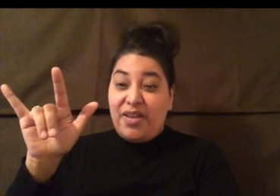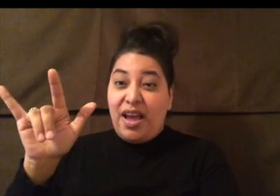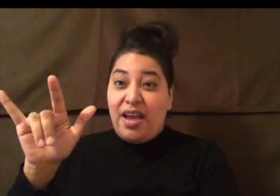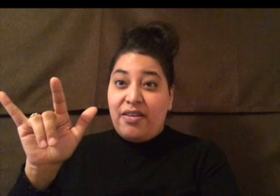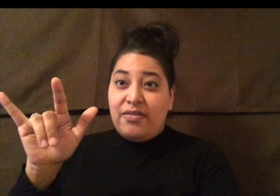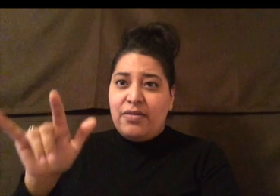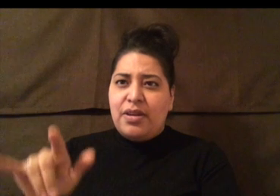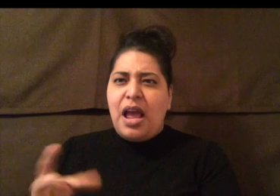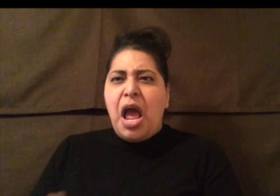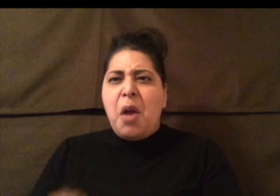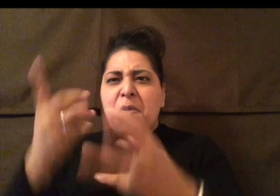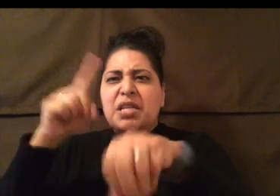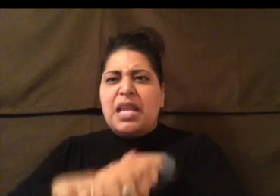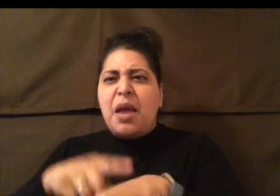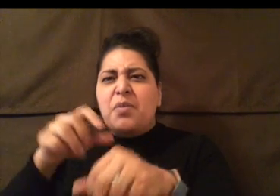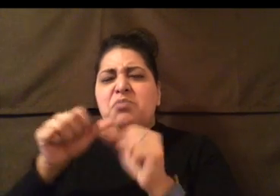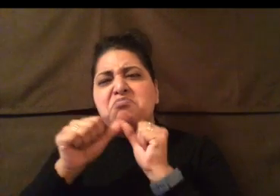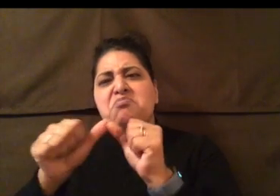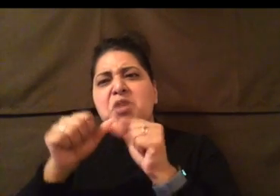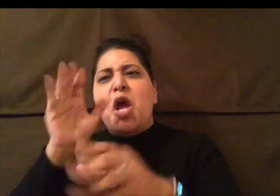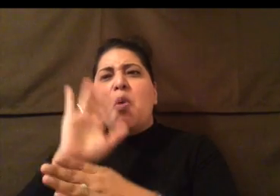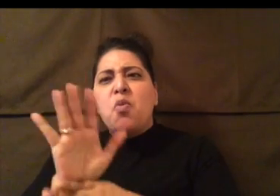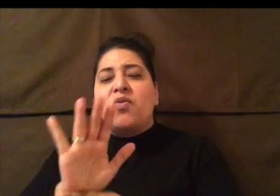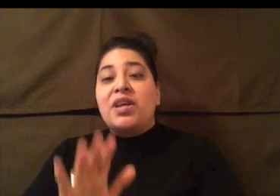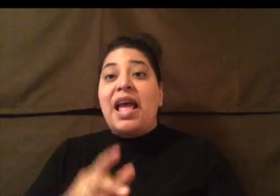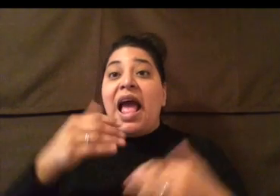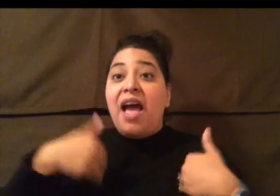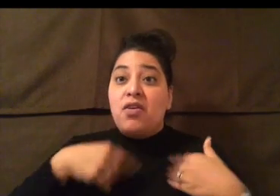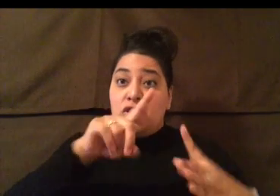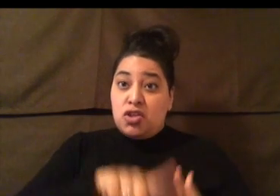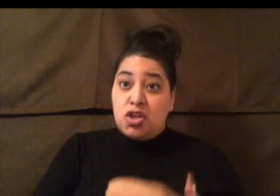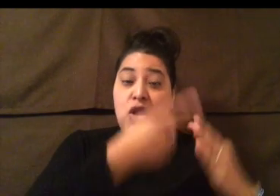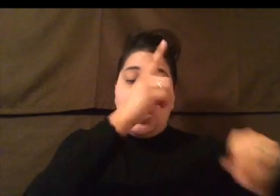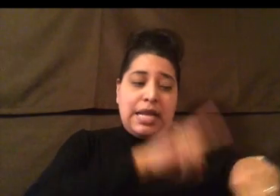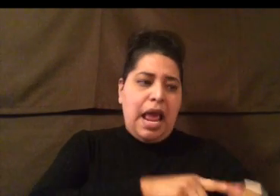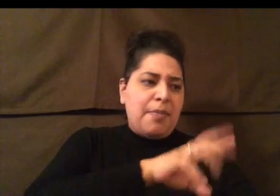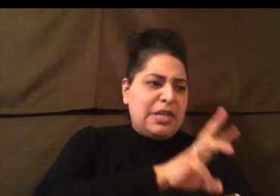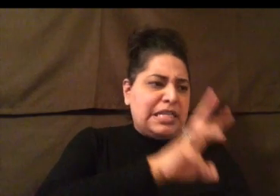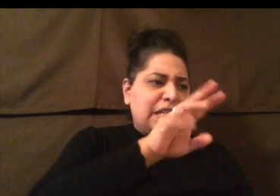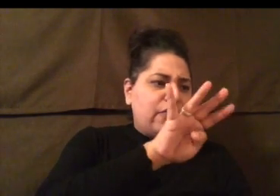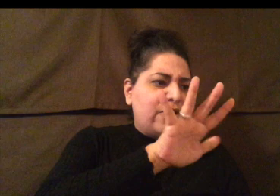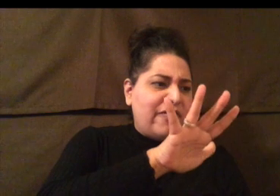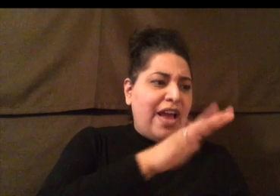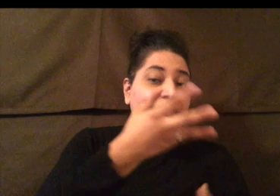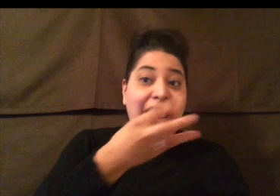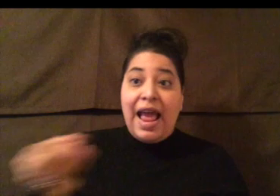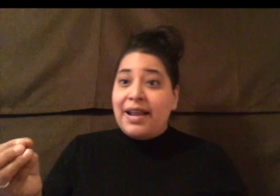p.m. How long were they at the movies? All right, so let's look at our